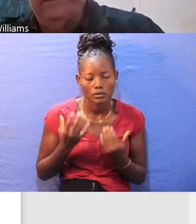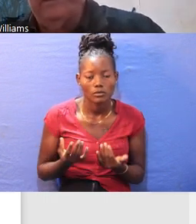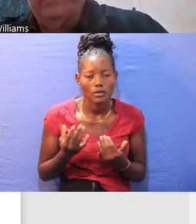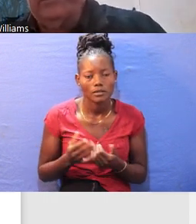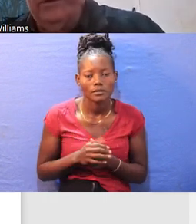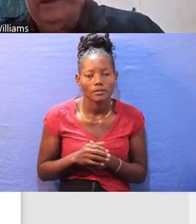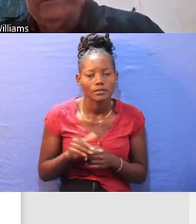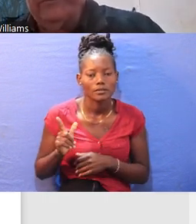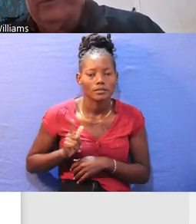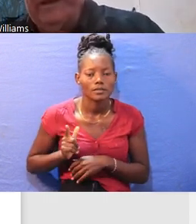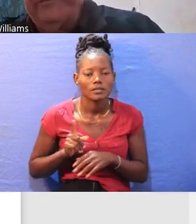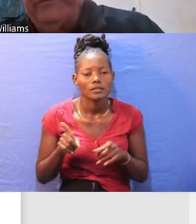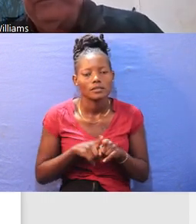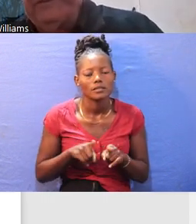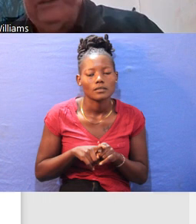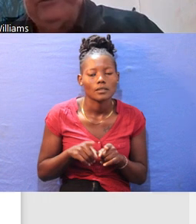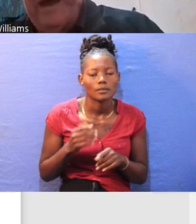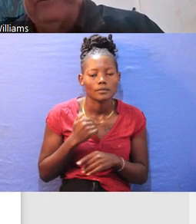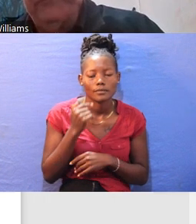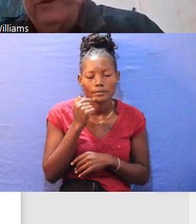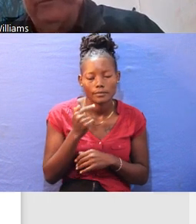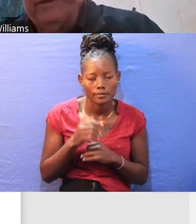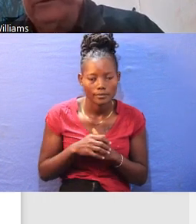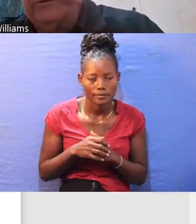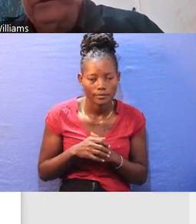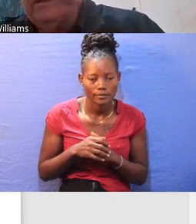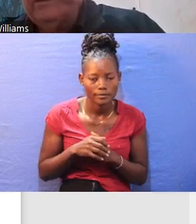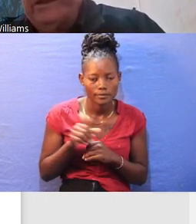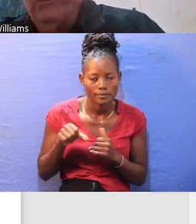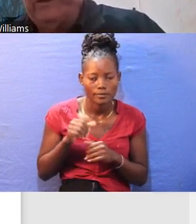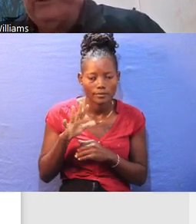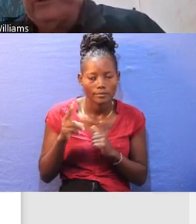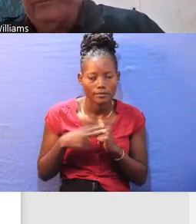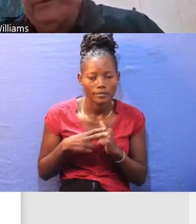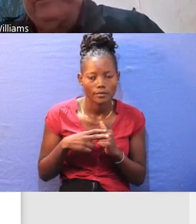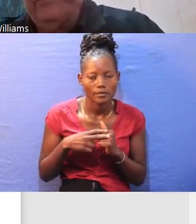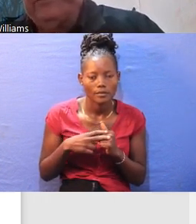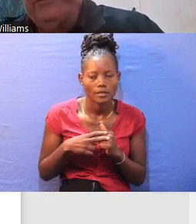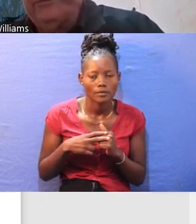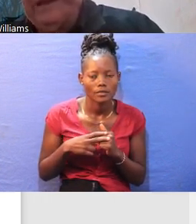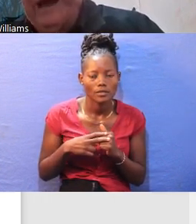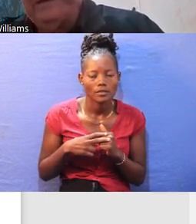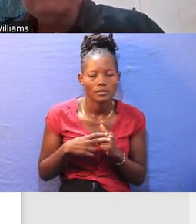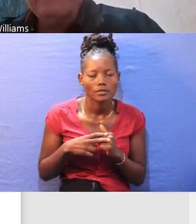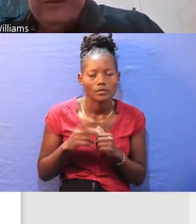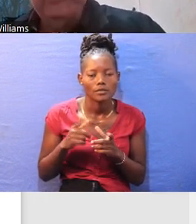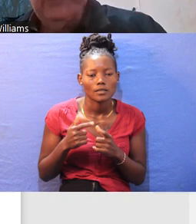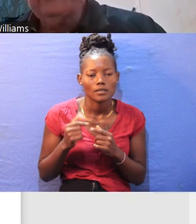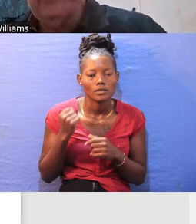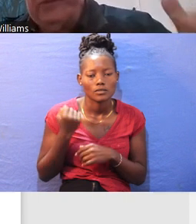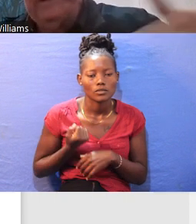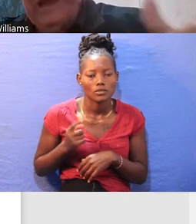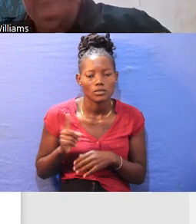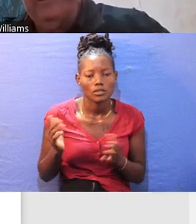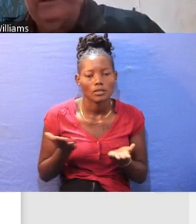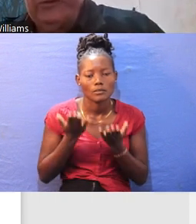had a girl that was about a 57 400 meter girl. In 1 year, she improved to 53.9.